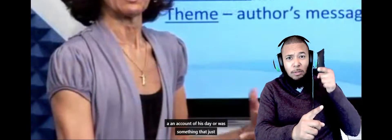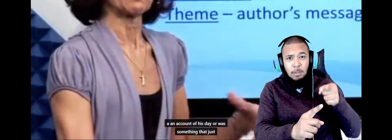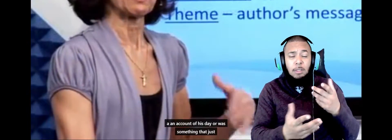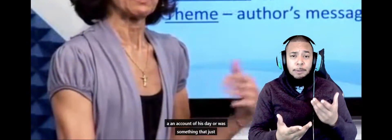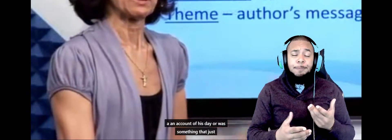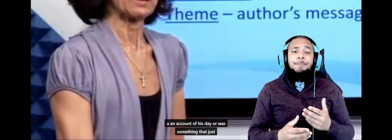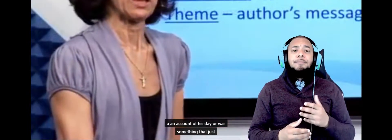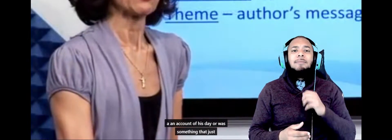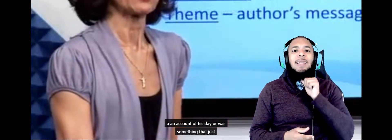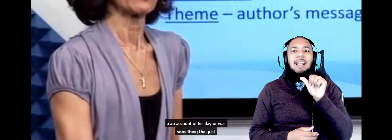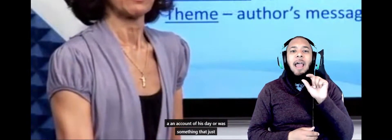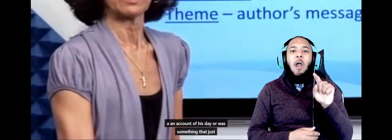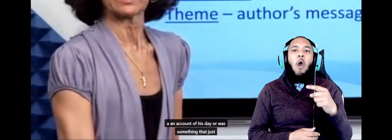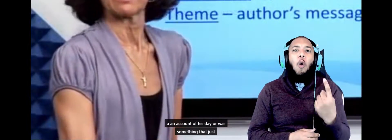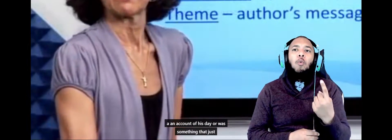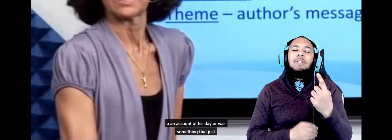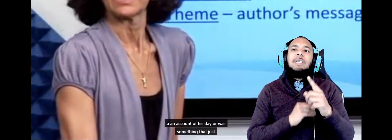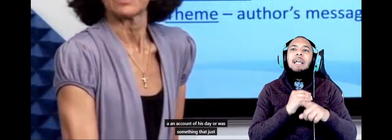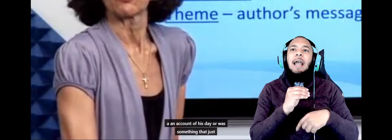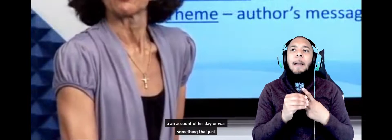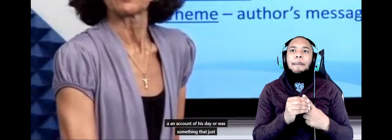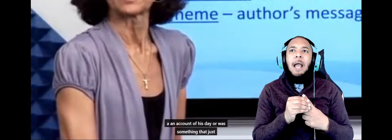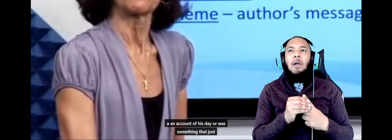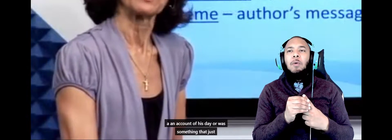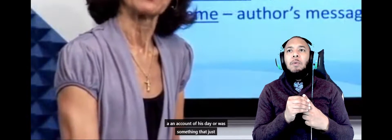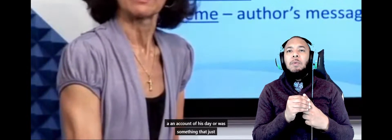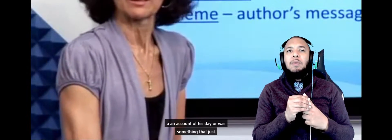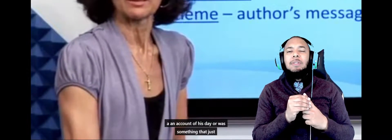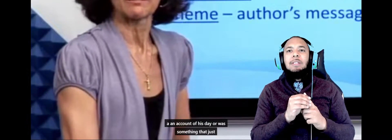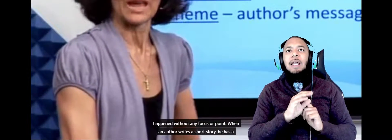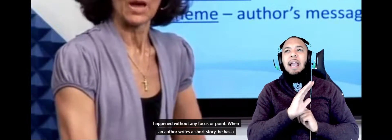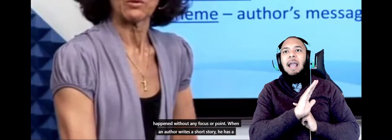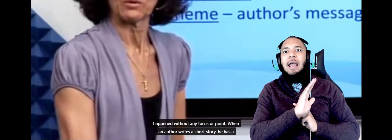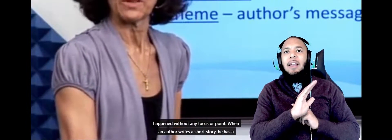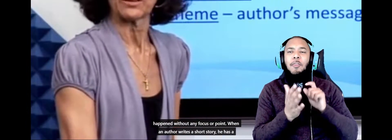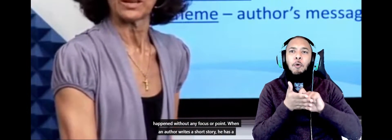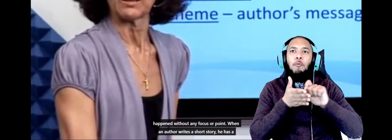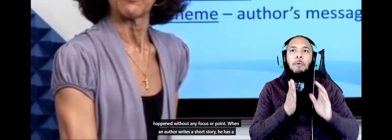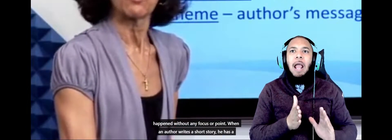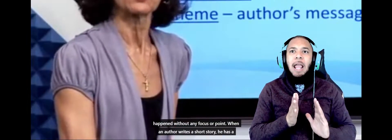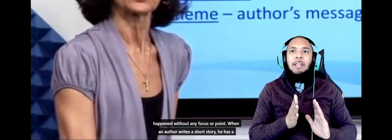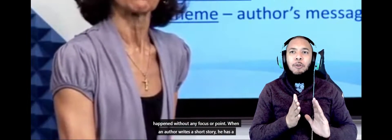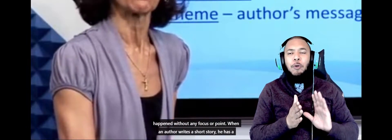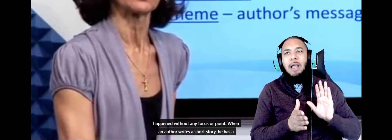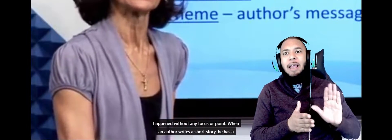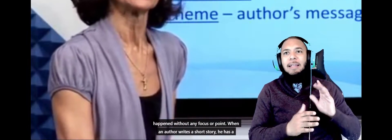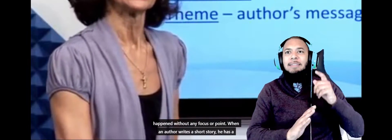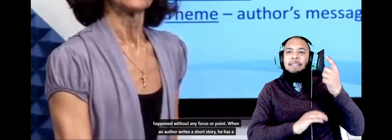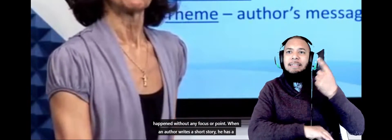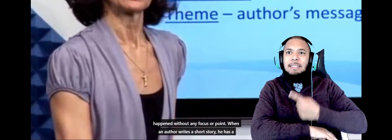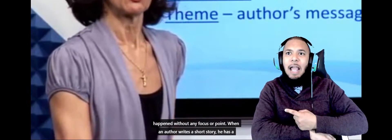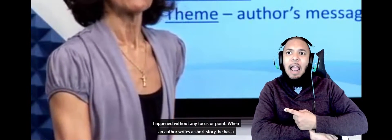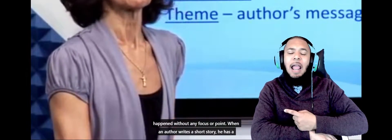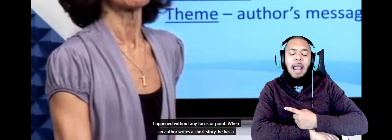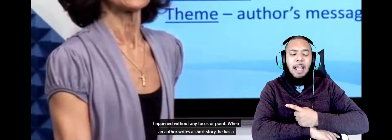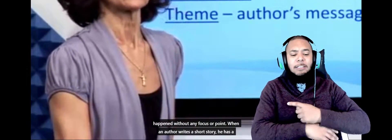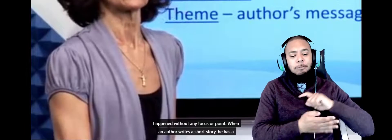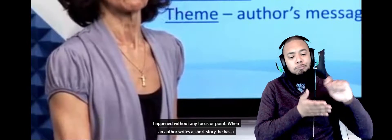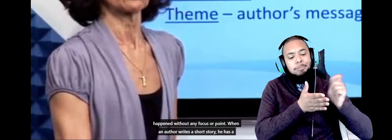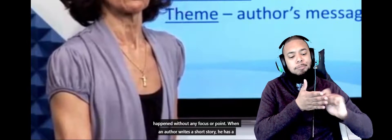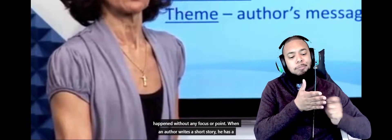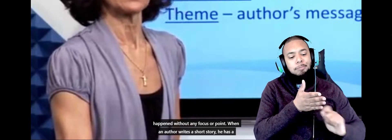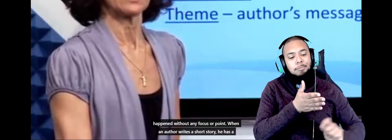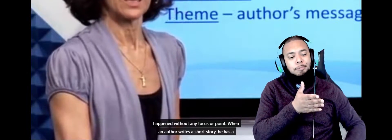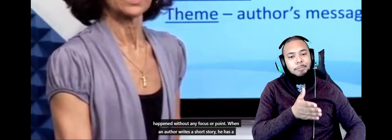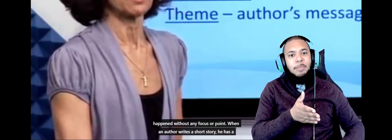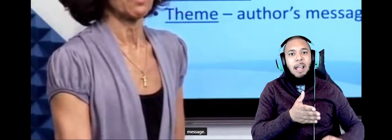just an account of his day or something that just happened without any focus or point. When an author writes a